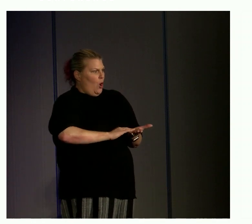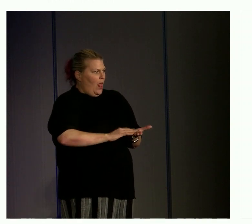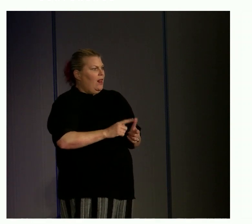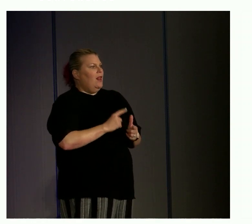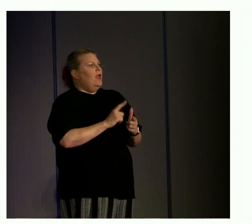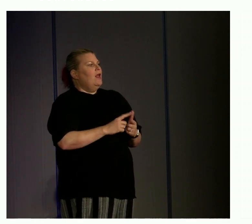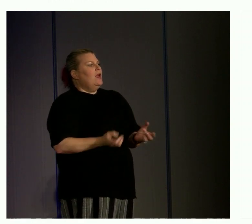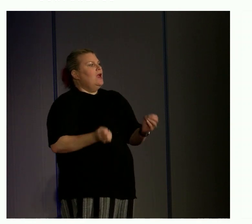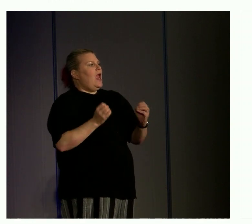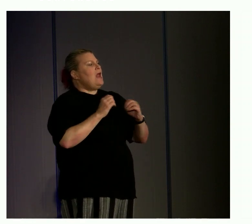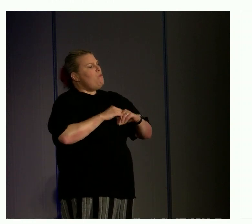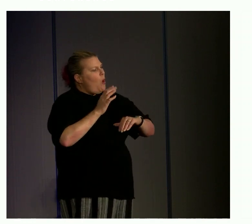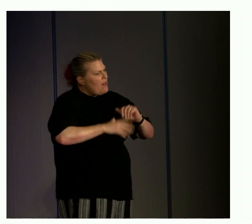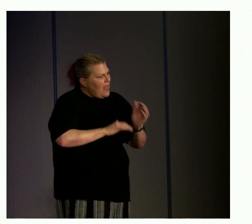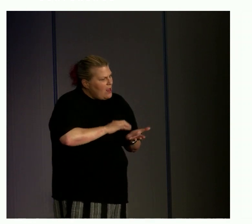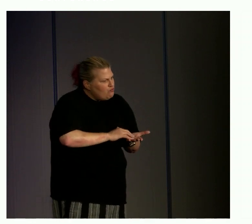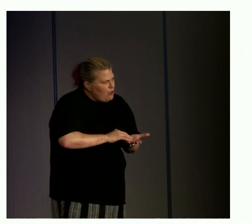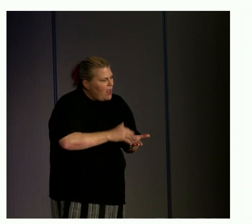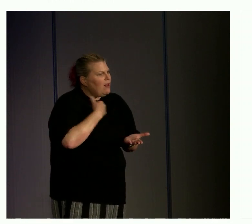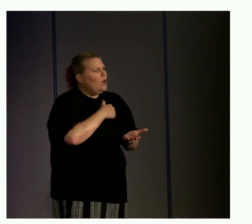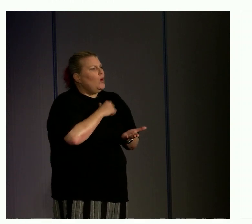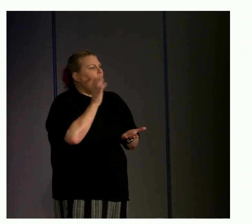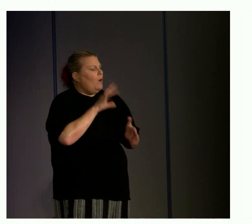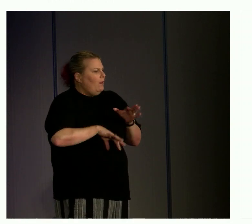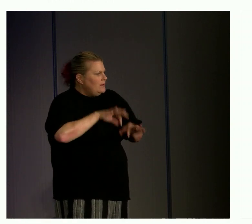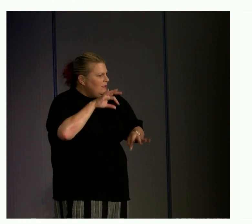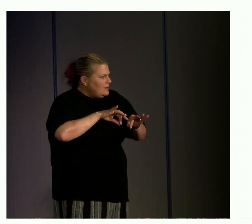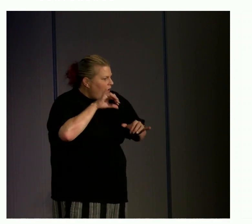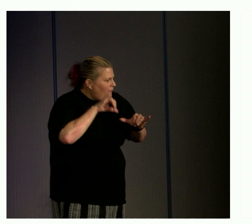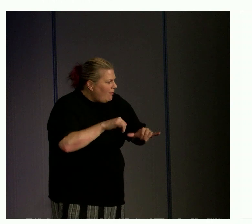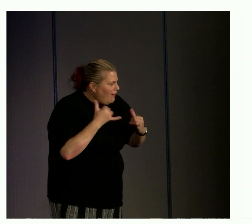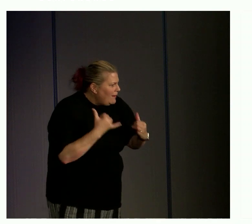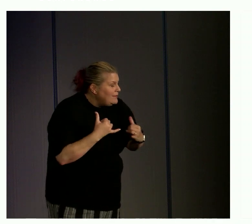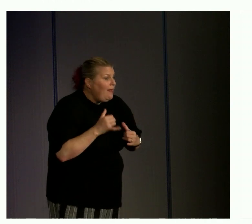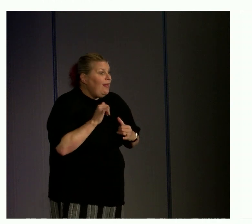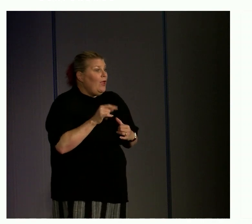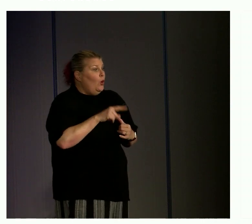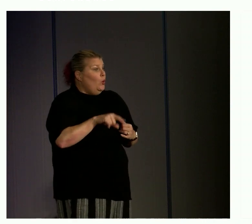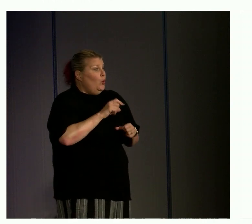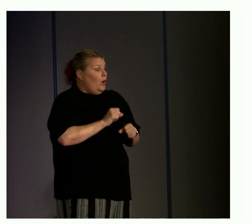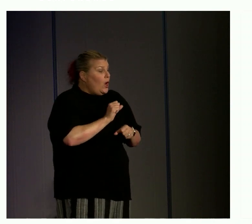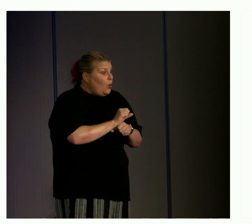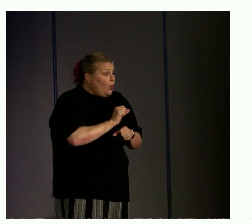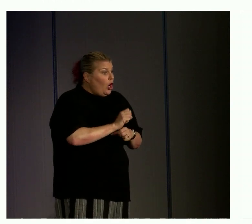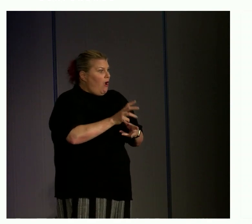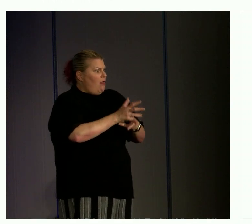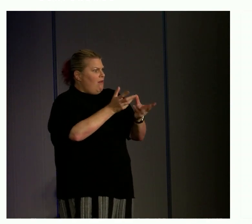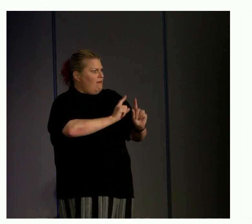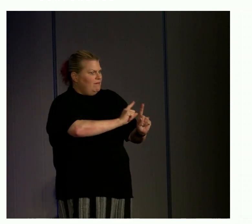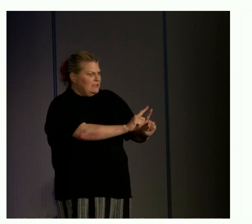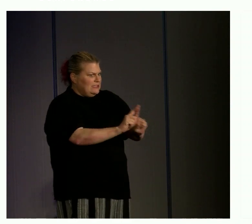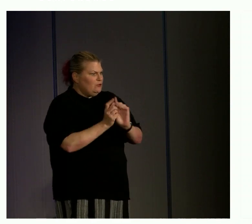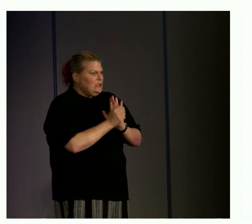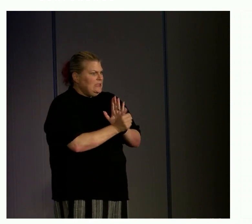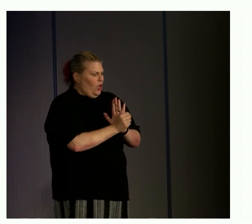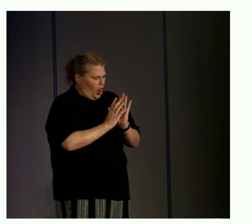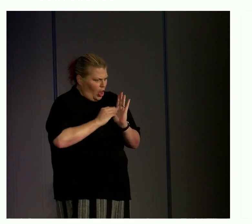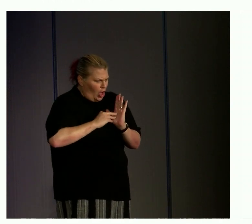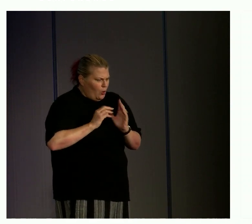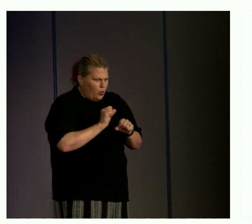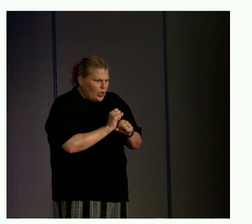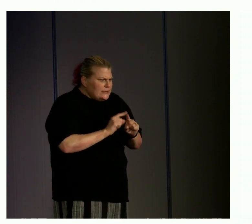much more than Braille. That's what we are going to discover also today. It's that you can work a lot of different skills with the